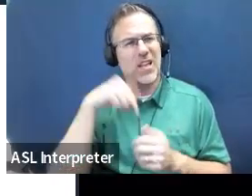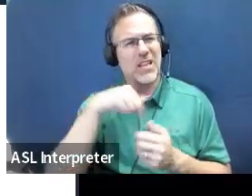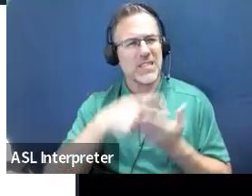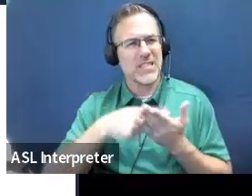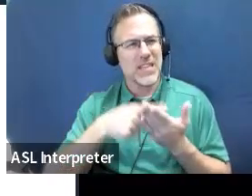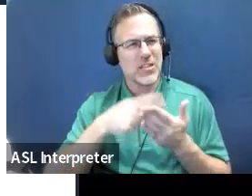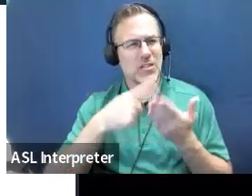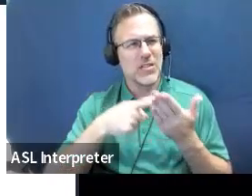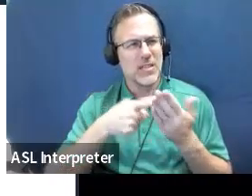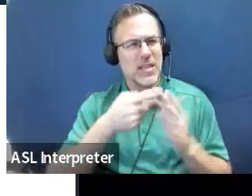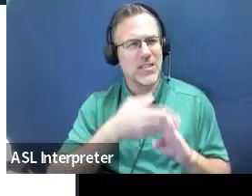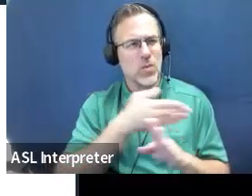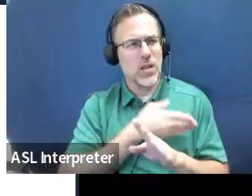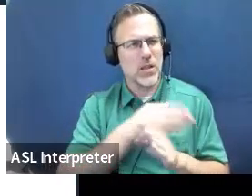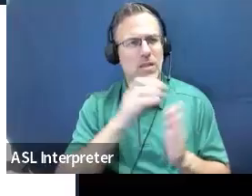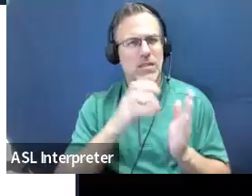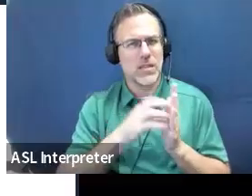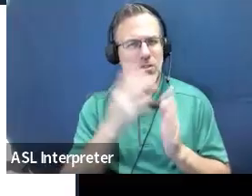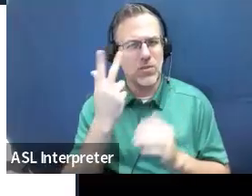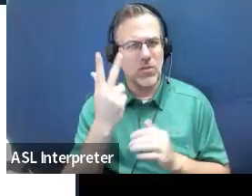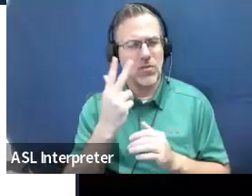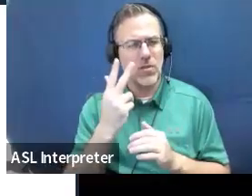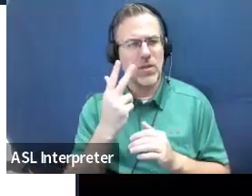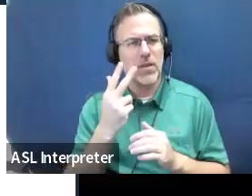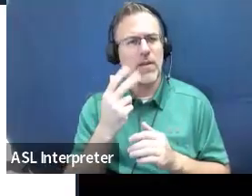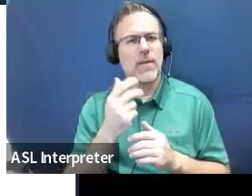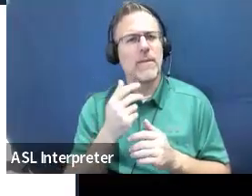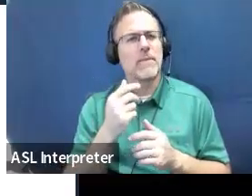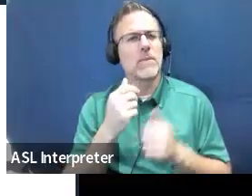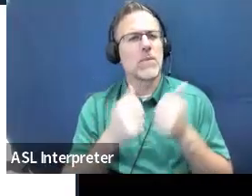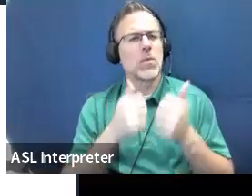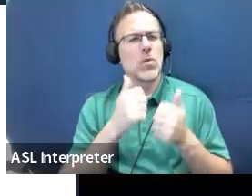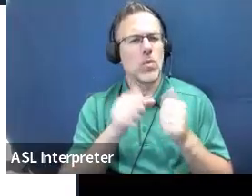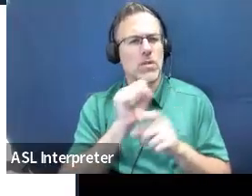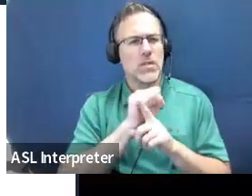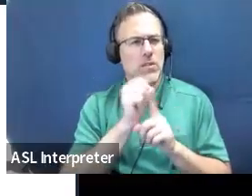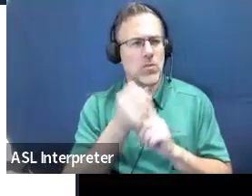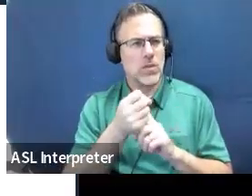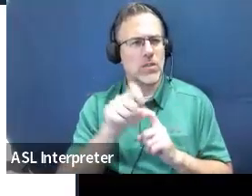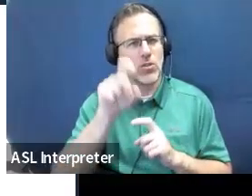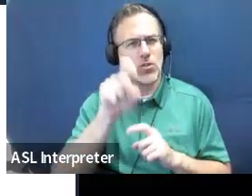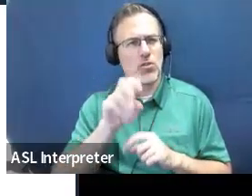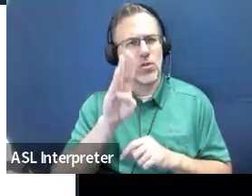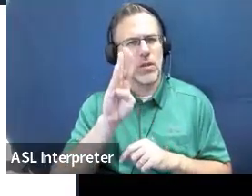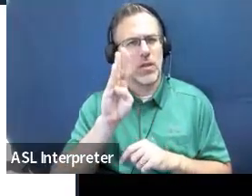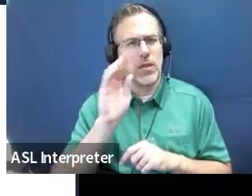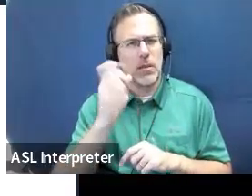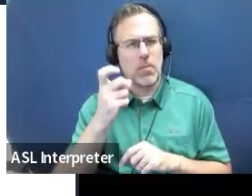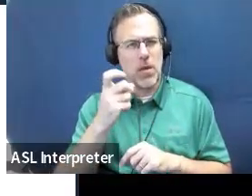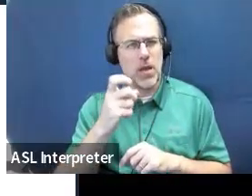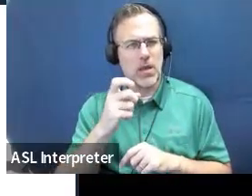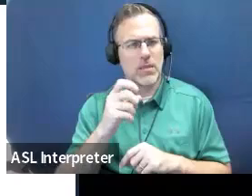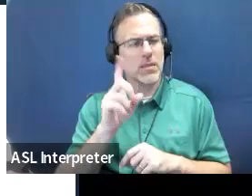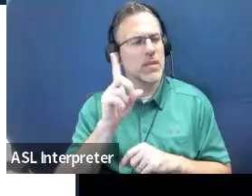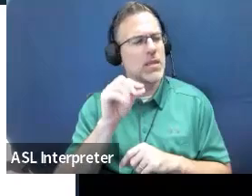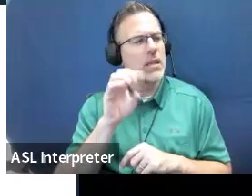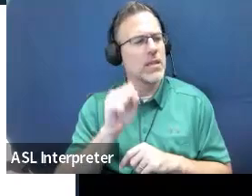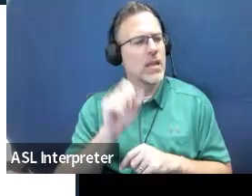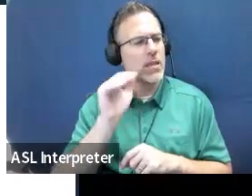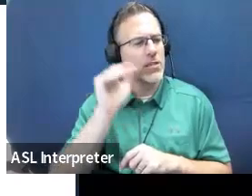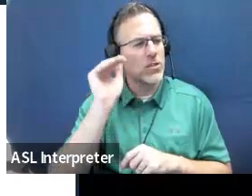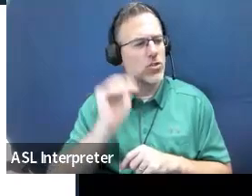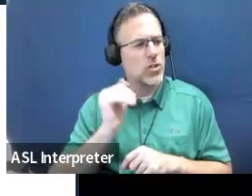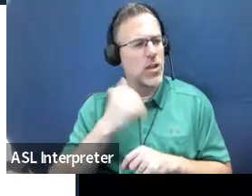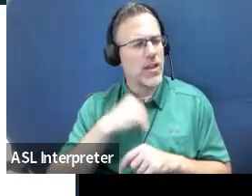ago, but I have a question about section 3. Under what circumstances should the box, does the child have functional